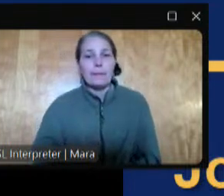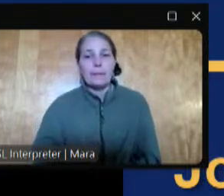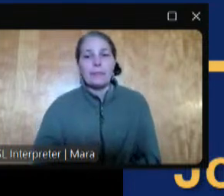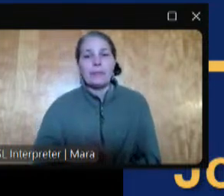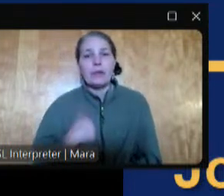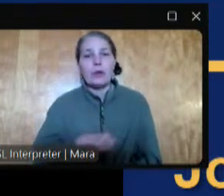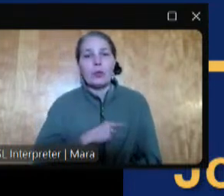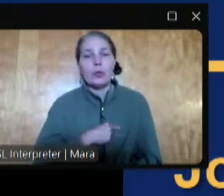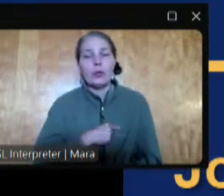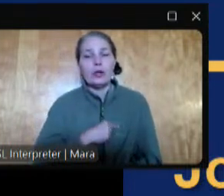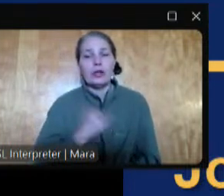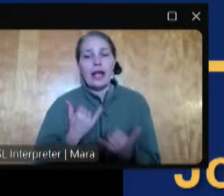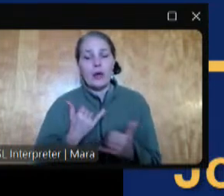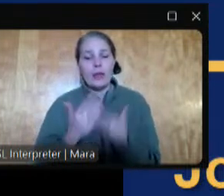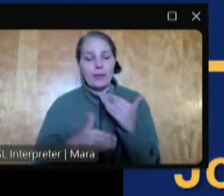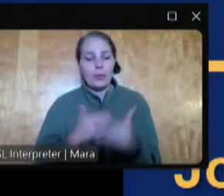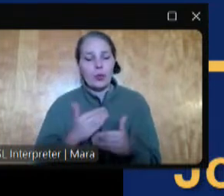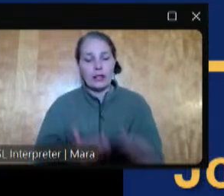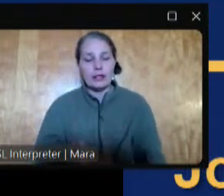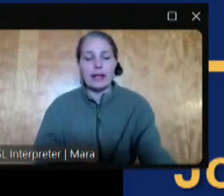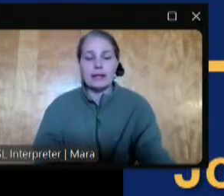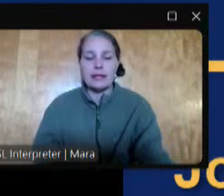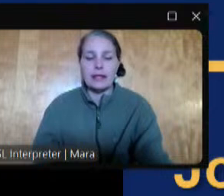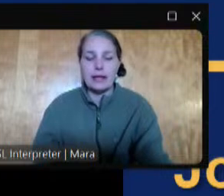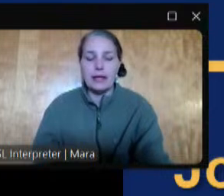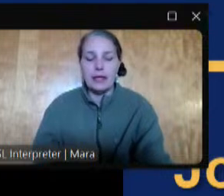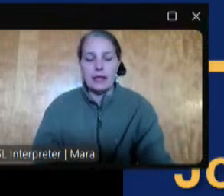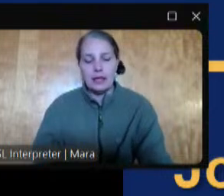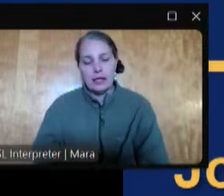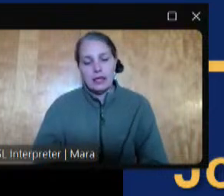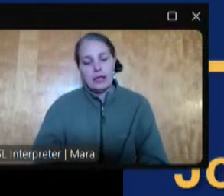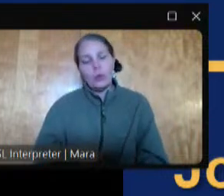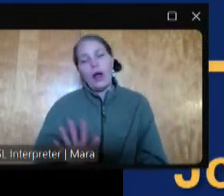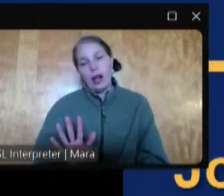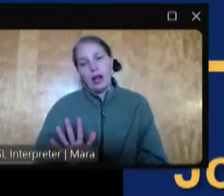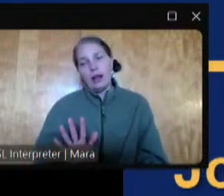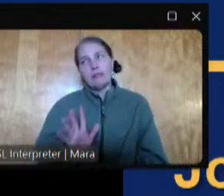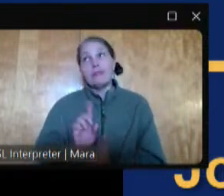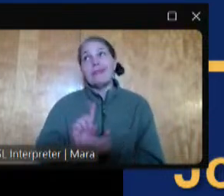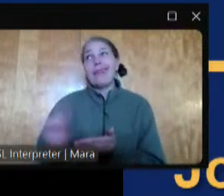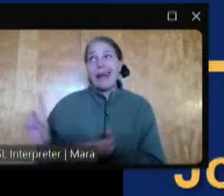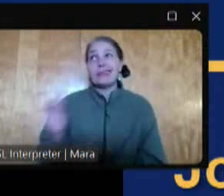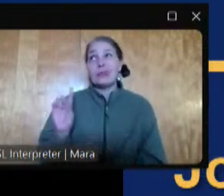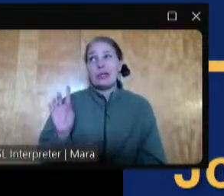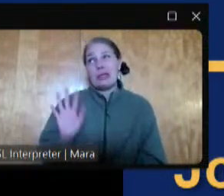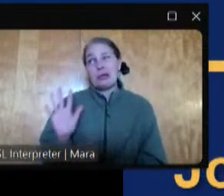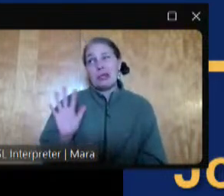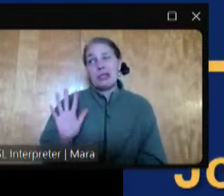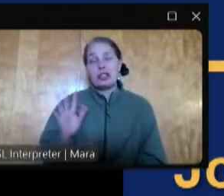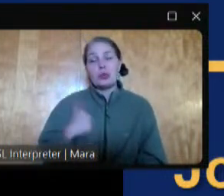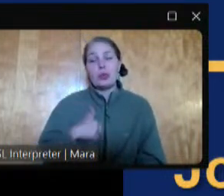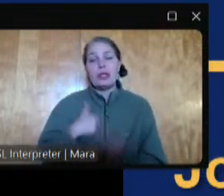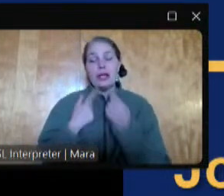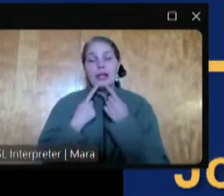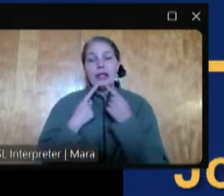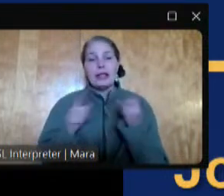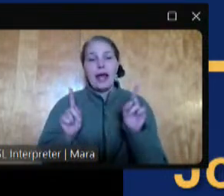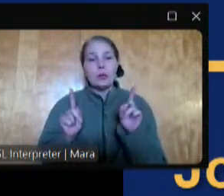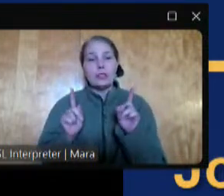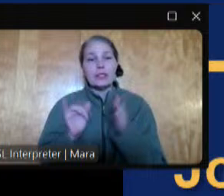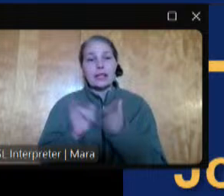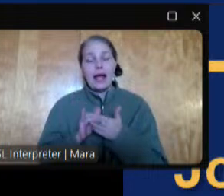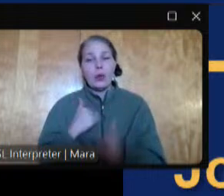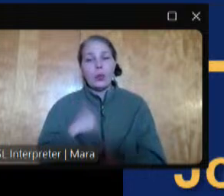we're in the process of, just a week or so ago, we just announced that we